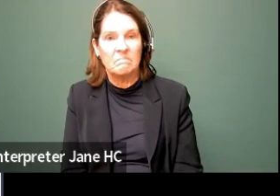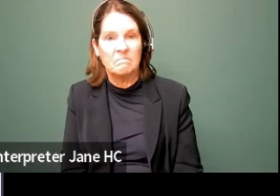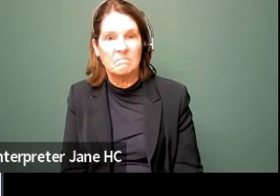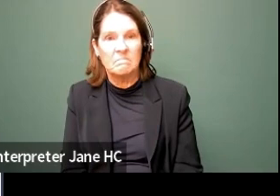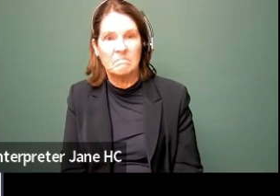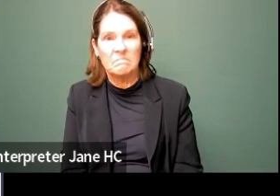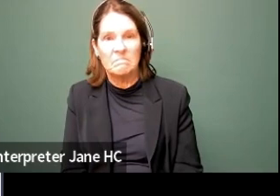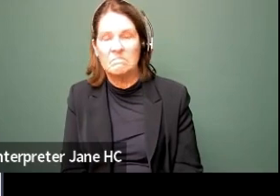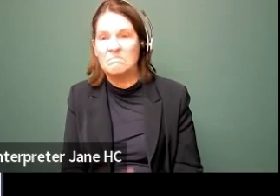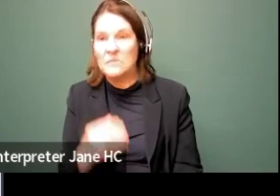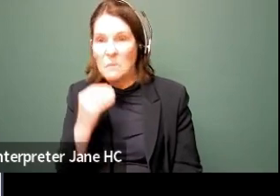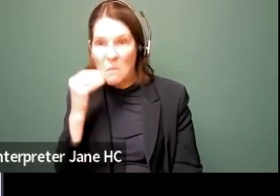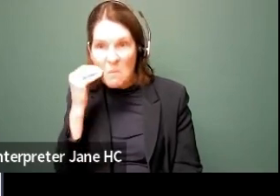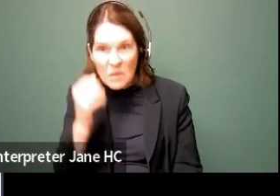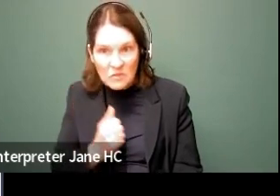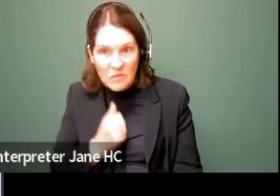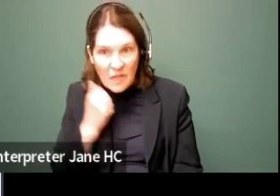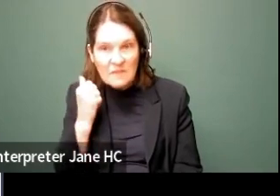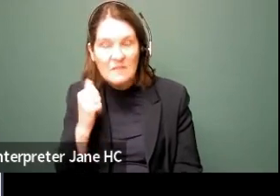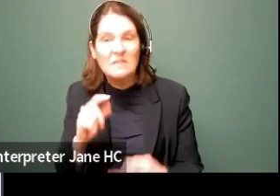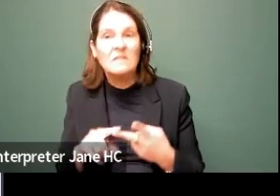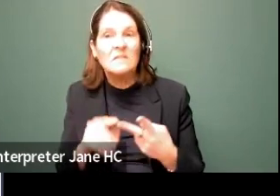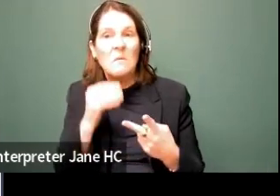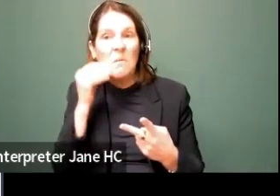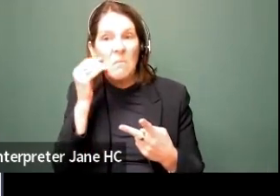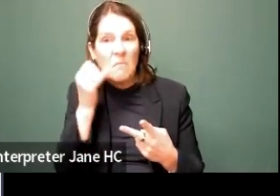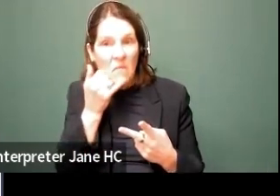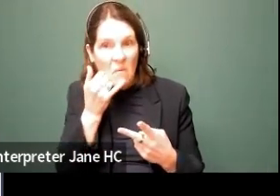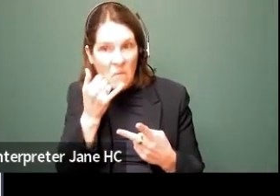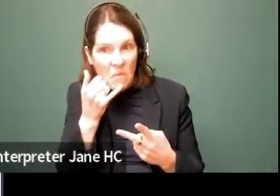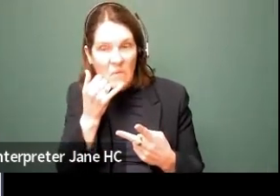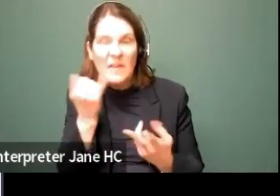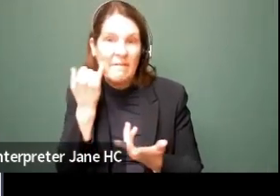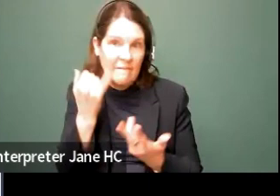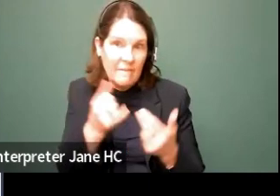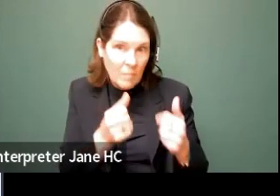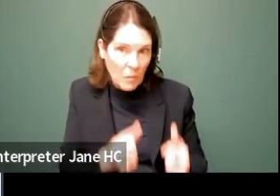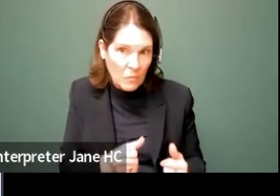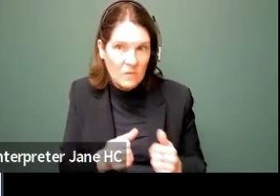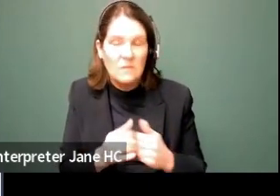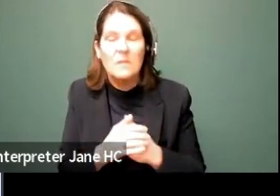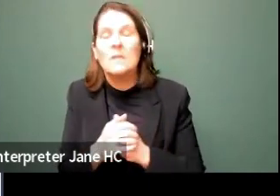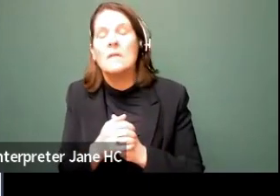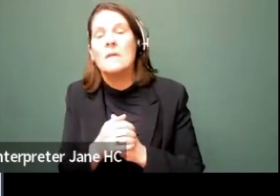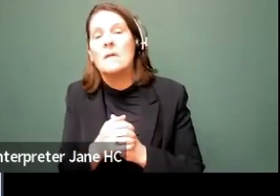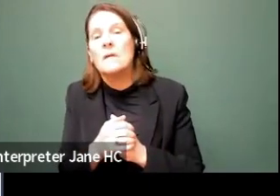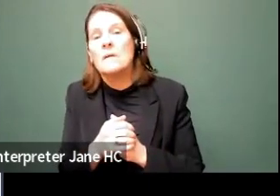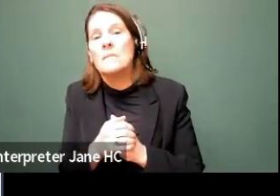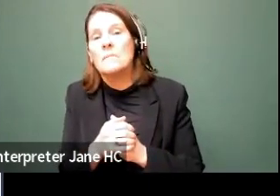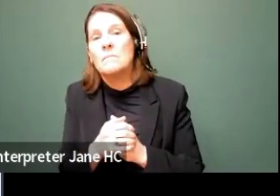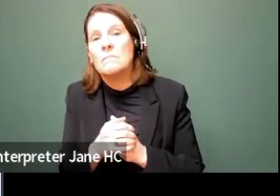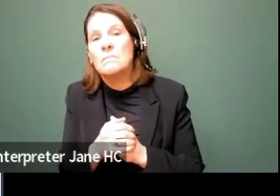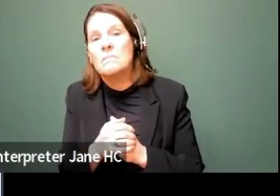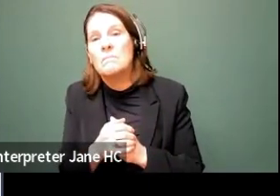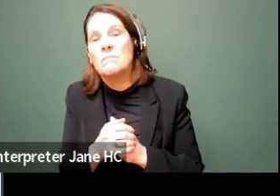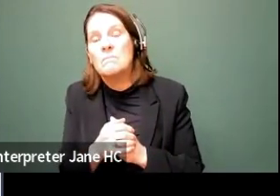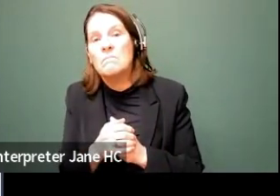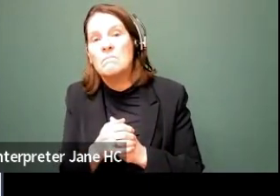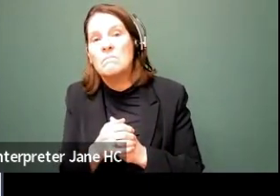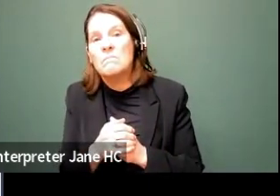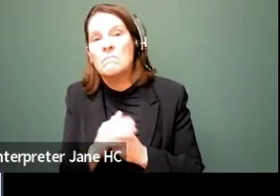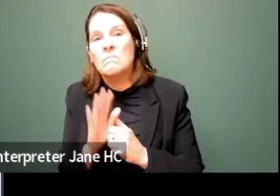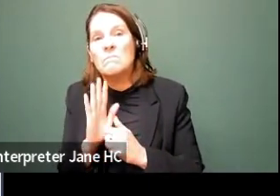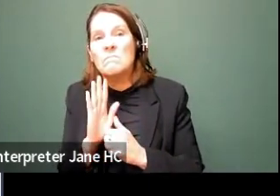It'll have his home address and phone number. If he's posted it, it'll have his